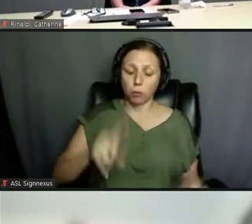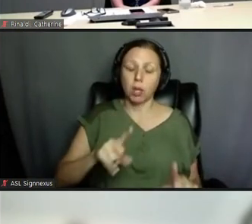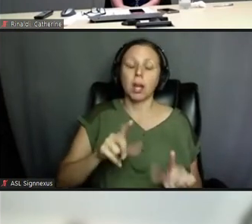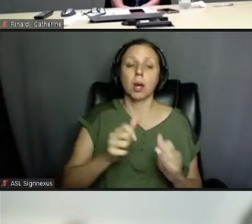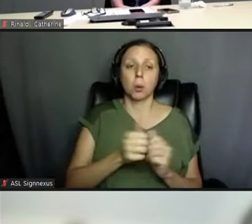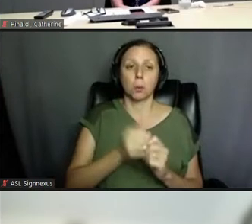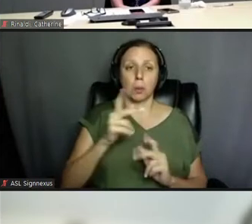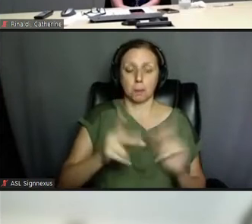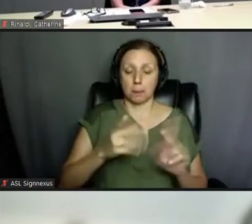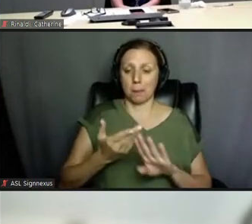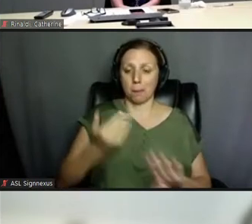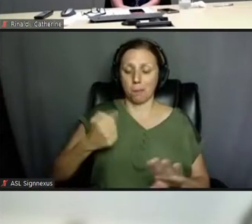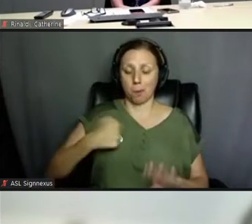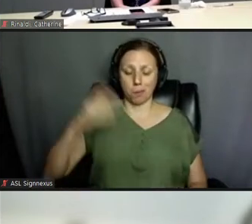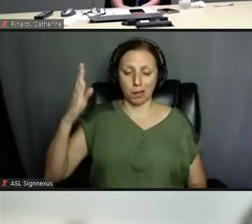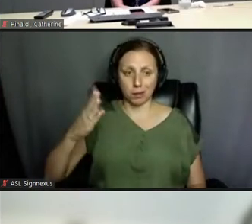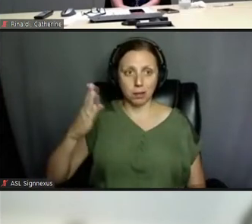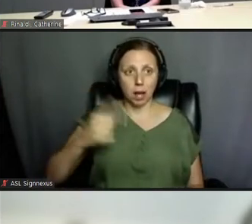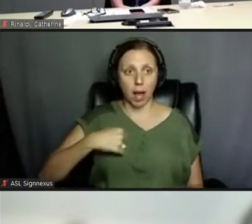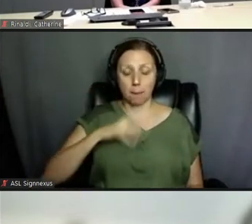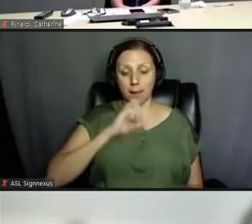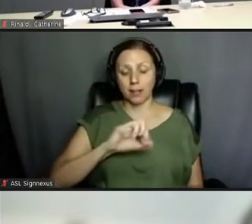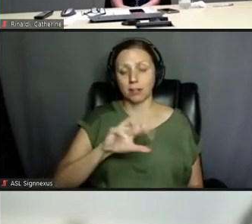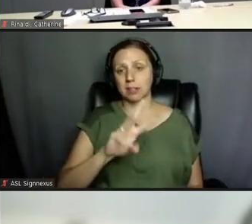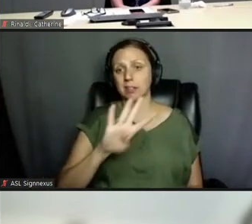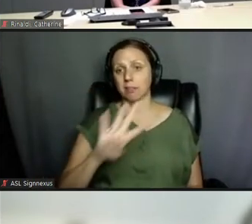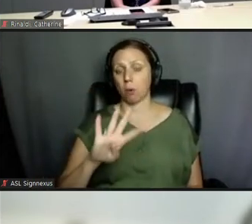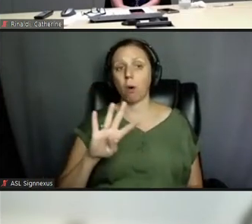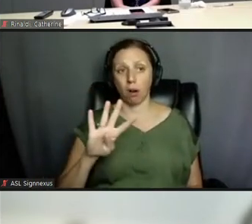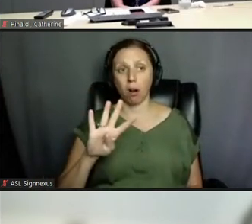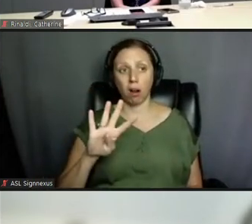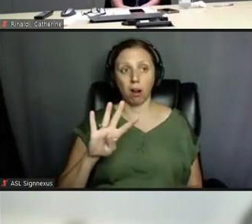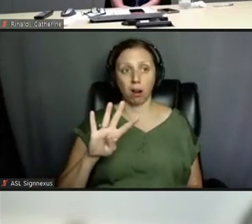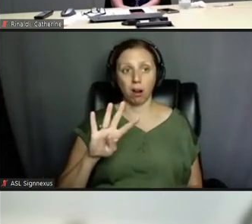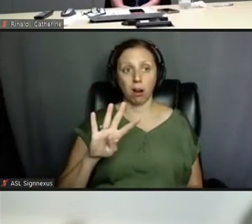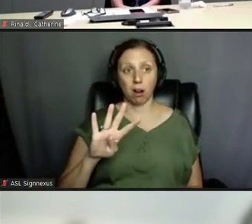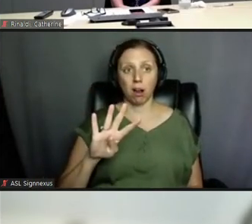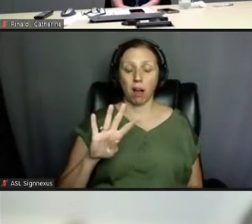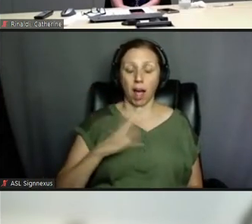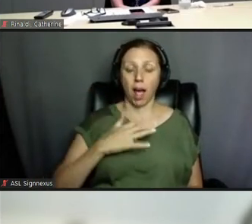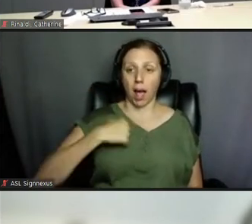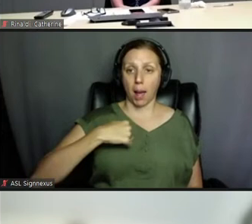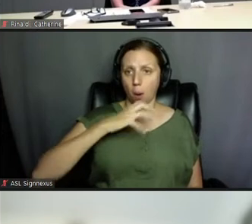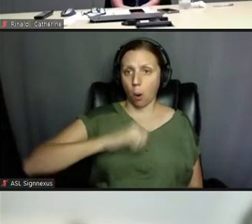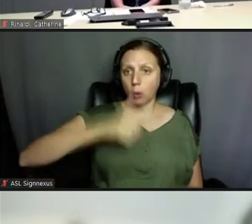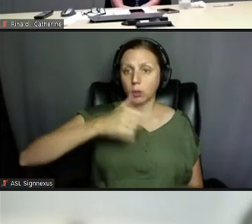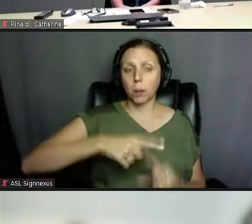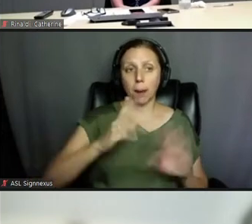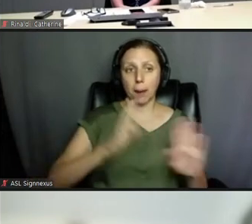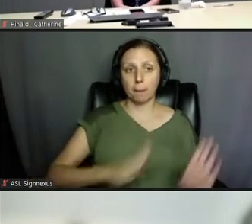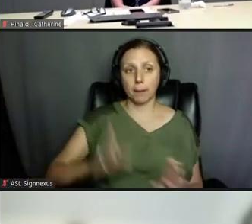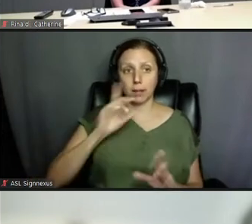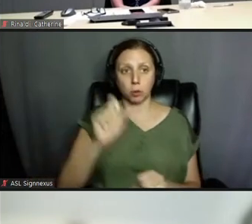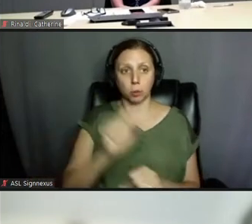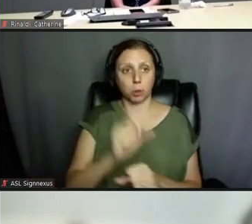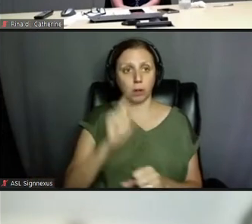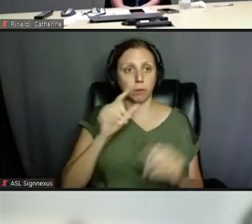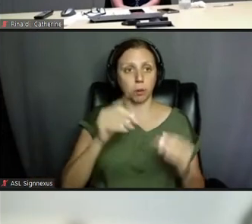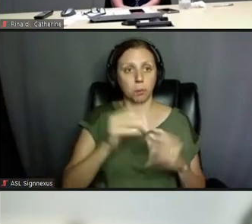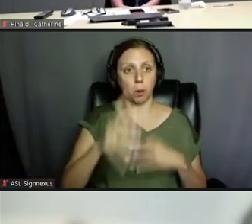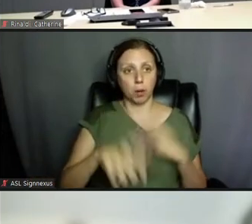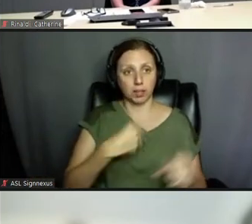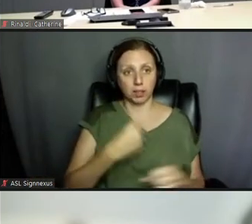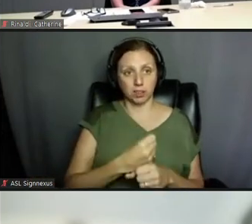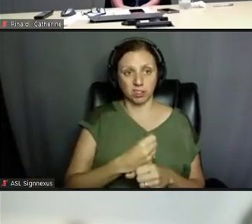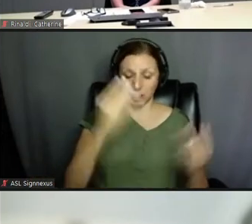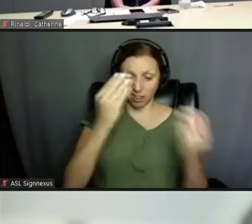me. I'm 64 years old and on the other end of the spectrum, but I plan to work for many more years. I have to